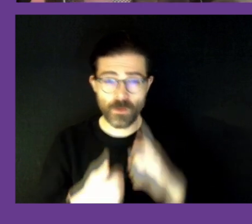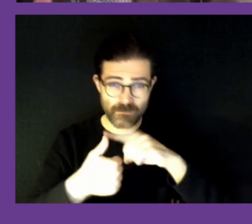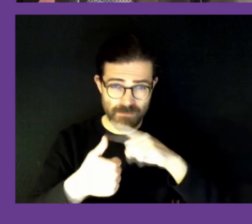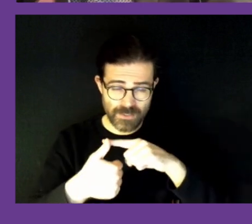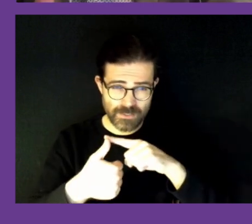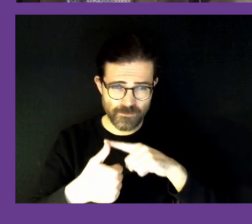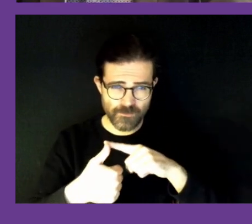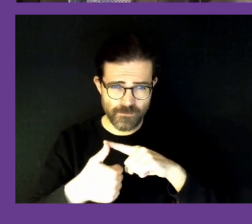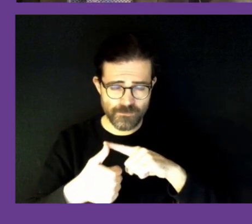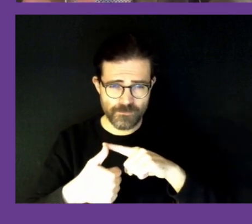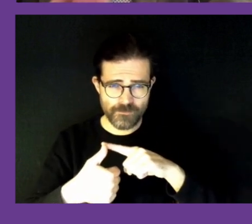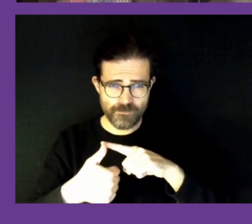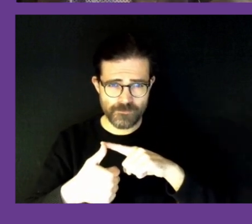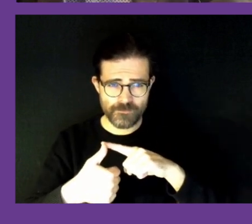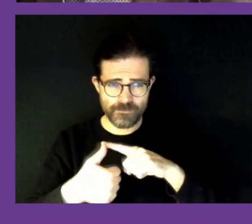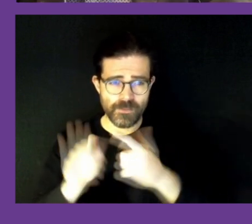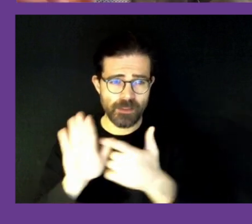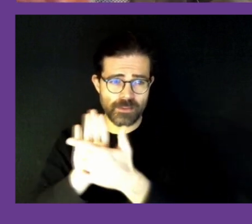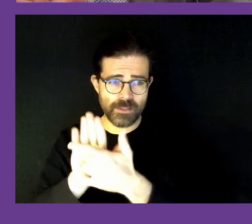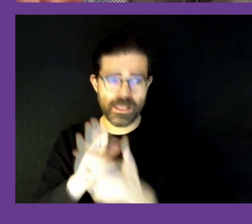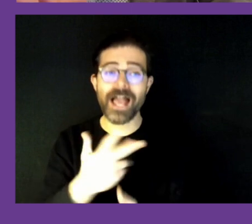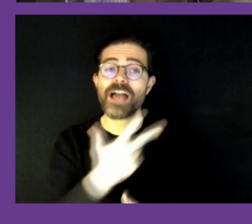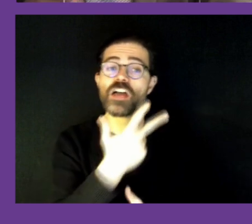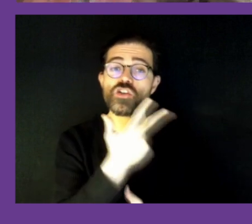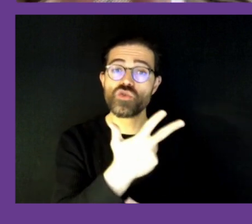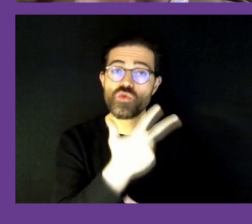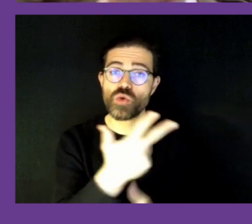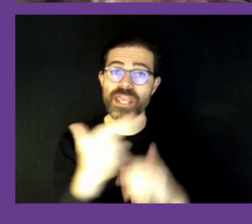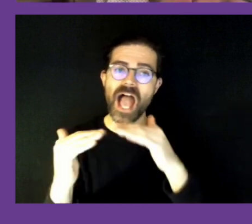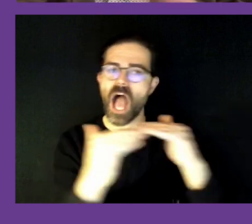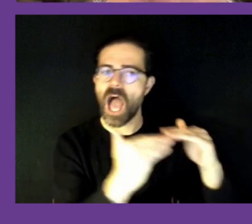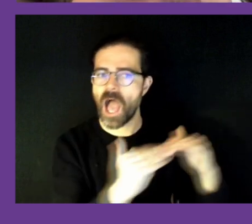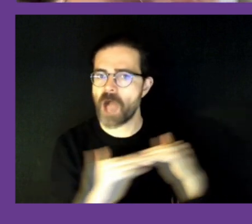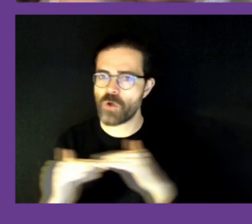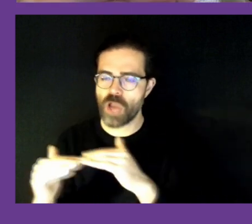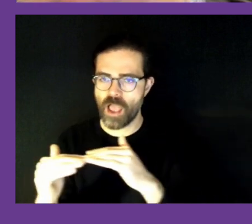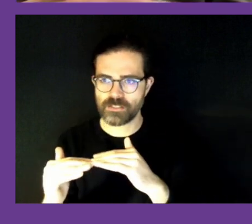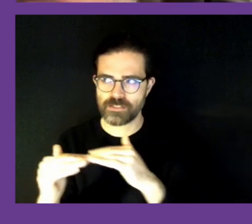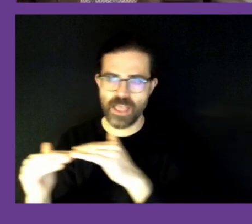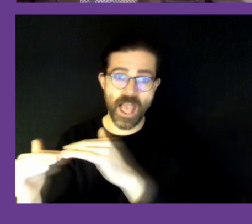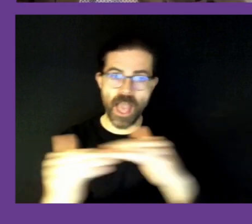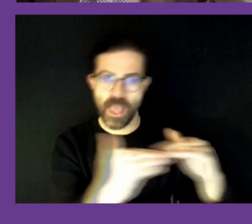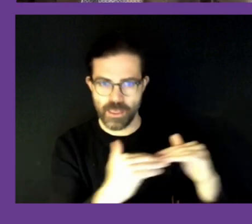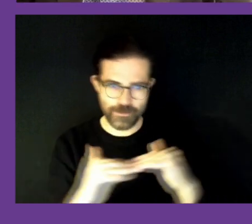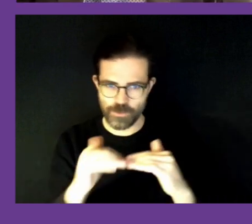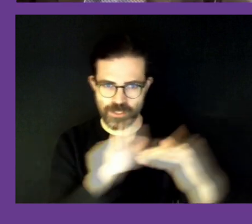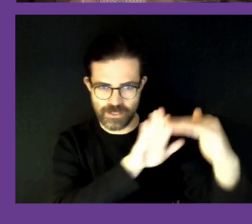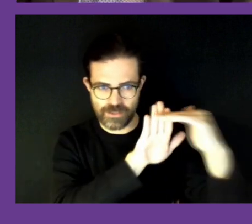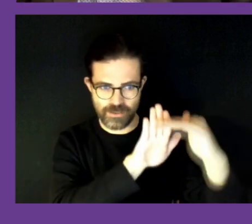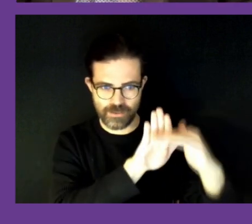have 3 harmonized standards that are currently being drafted. The first one is on the accessibility